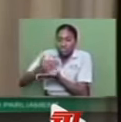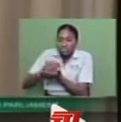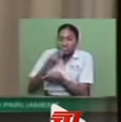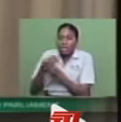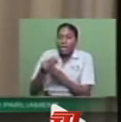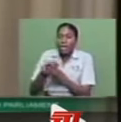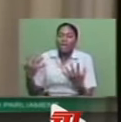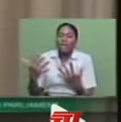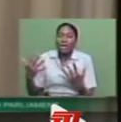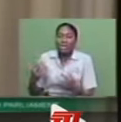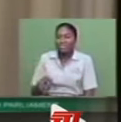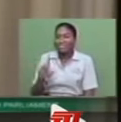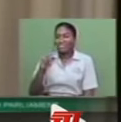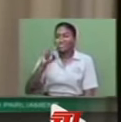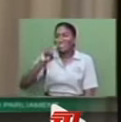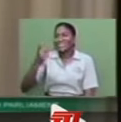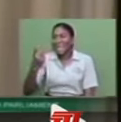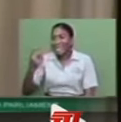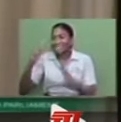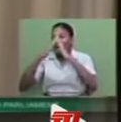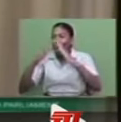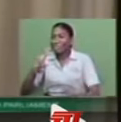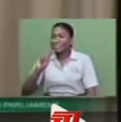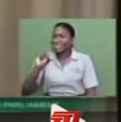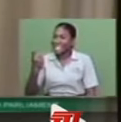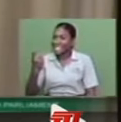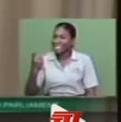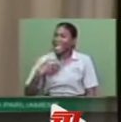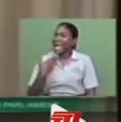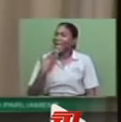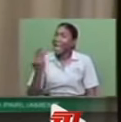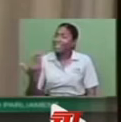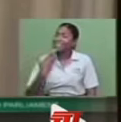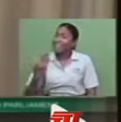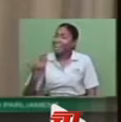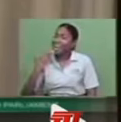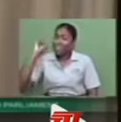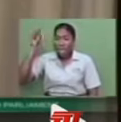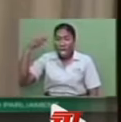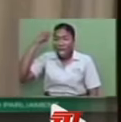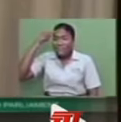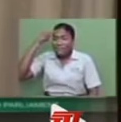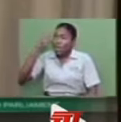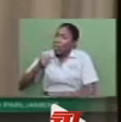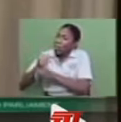tax. I have called on government repeatedly to hold their hands on the property tax.